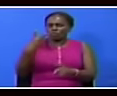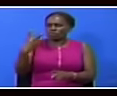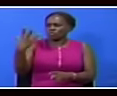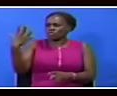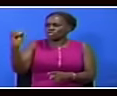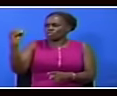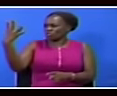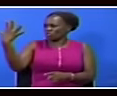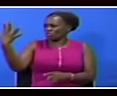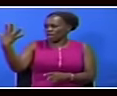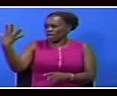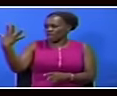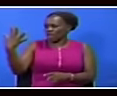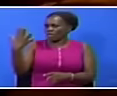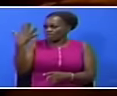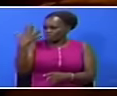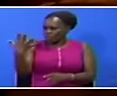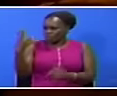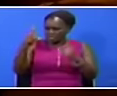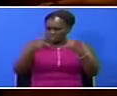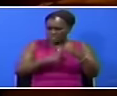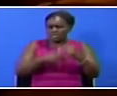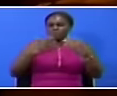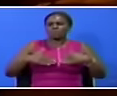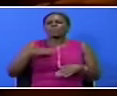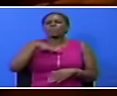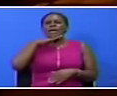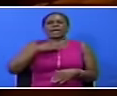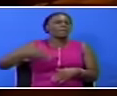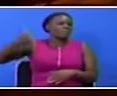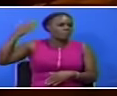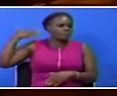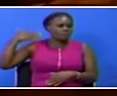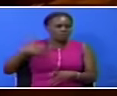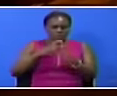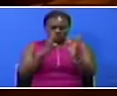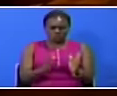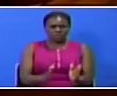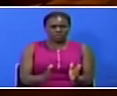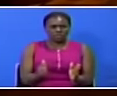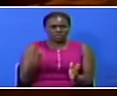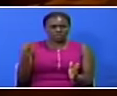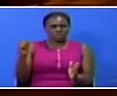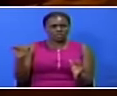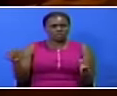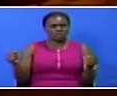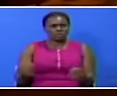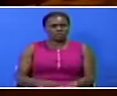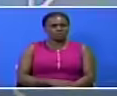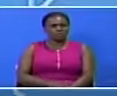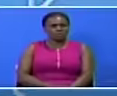London attack, which left 56 people dead. Rita Tinina, KTN News.